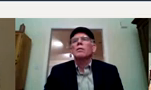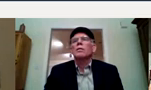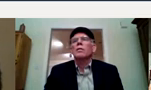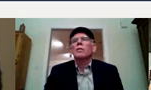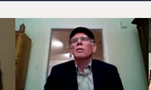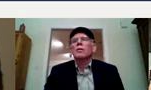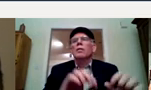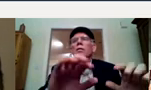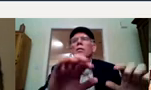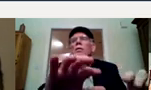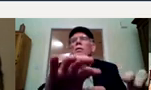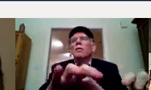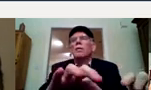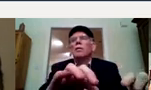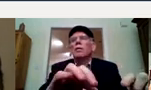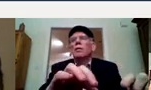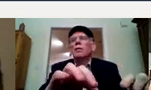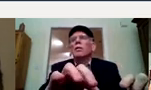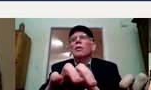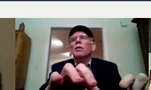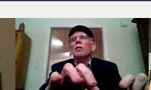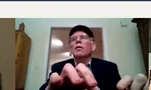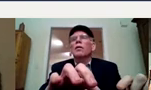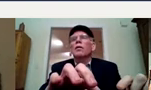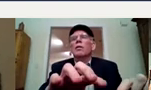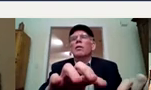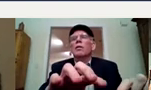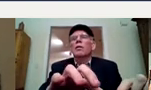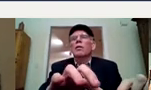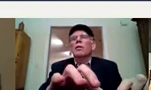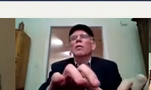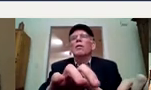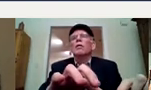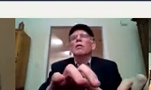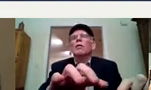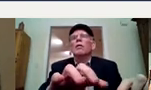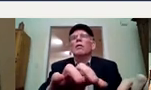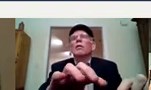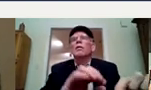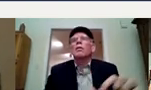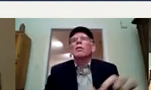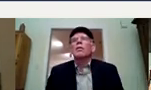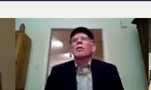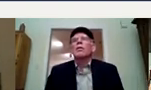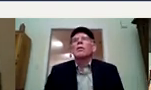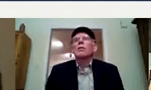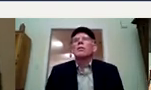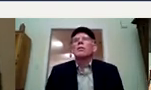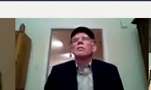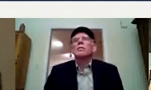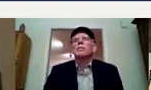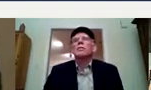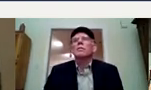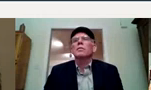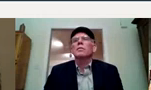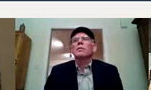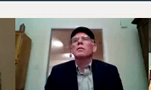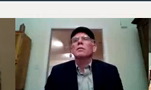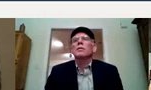and more folks walking in that area. And I think this would just be a great, great benefit. I also like that there's a